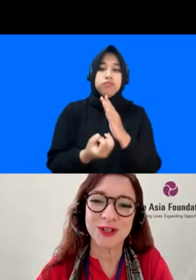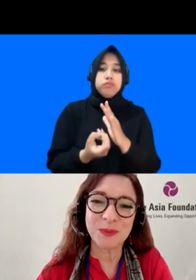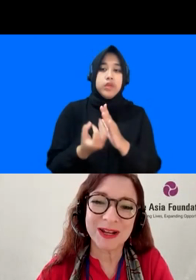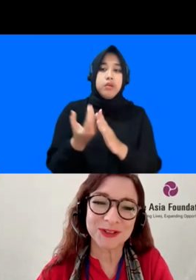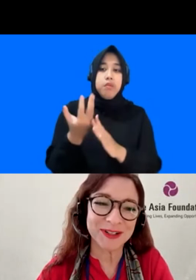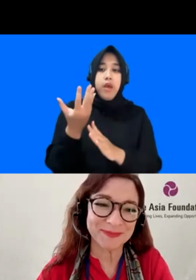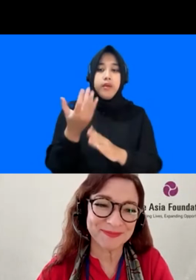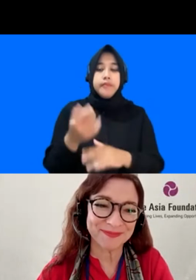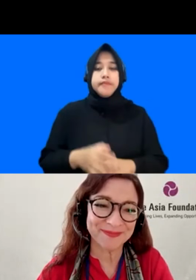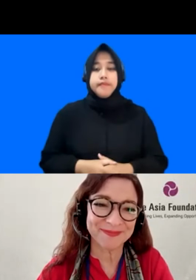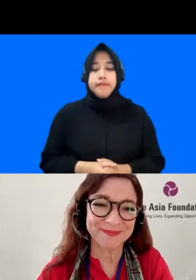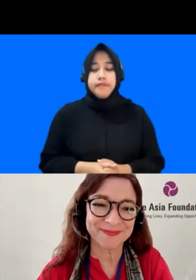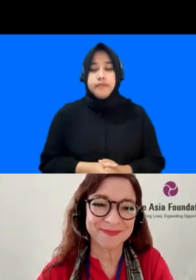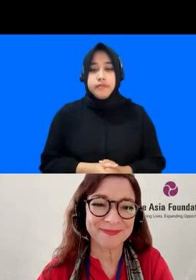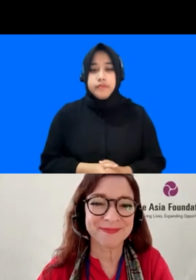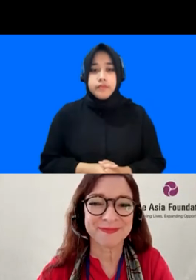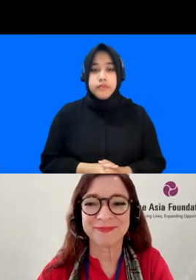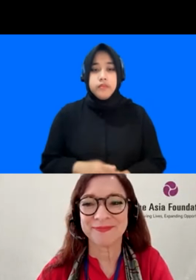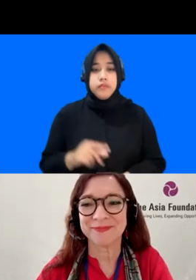Over to you, Patrick.